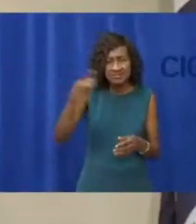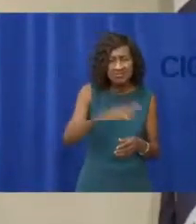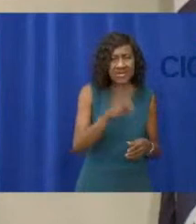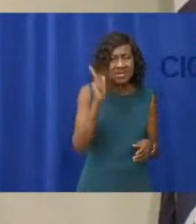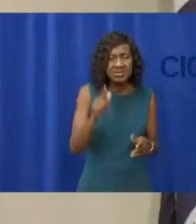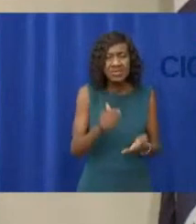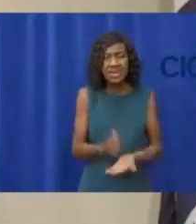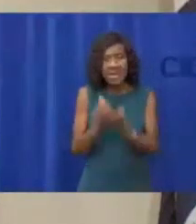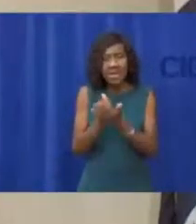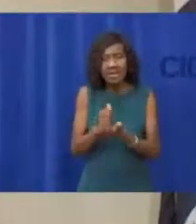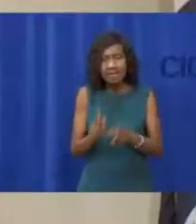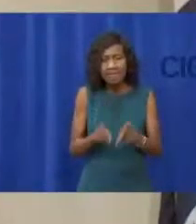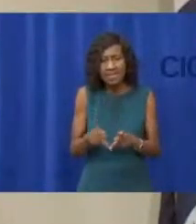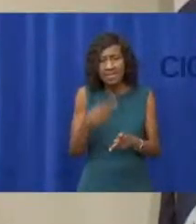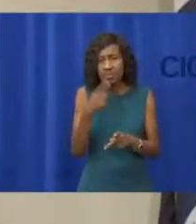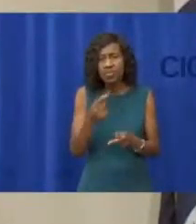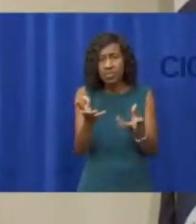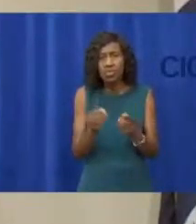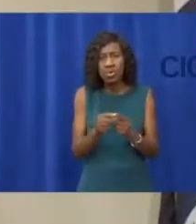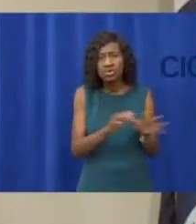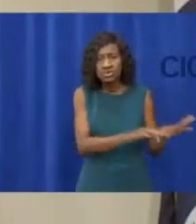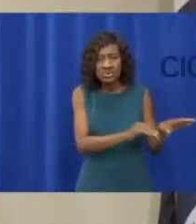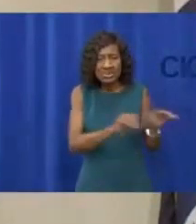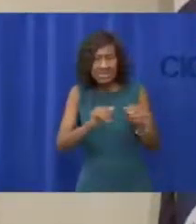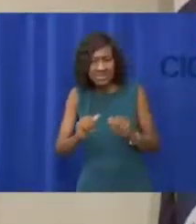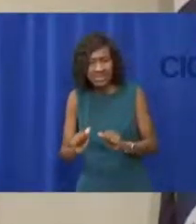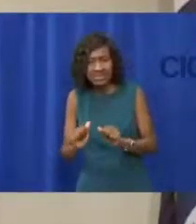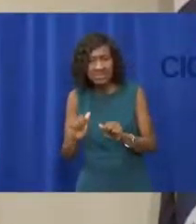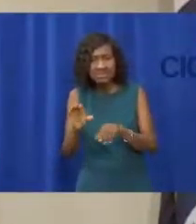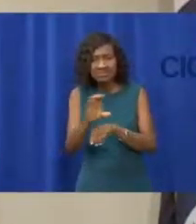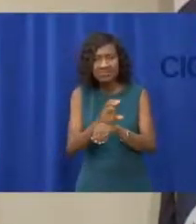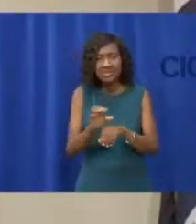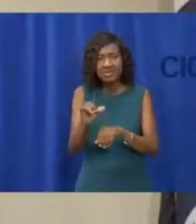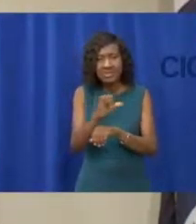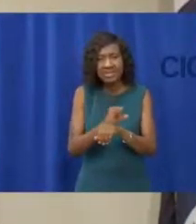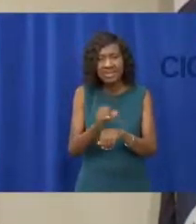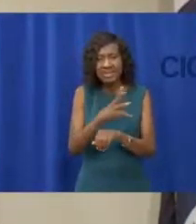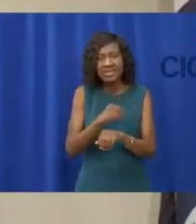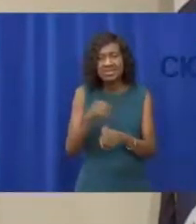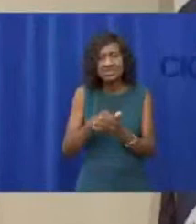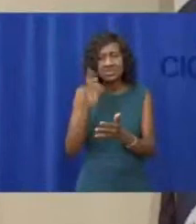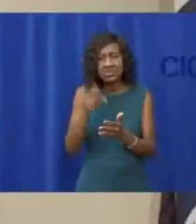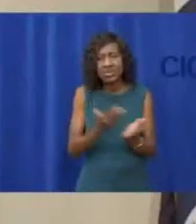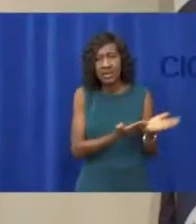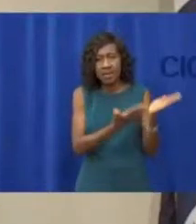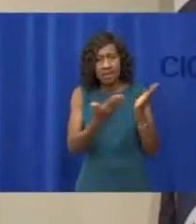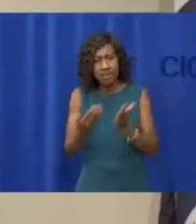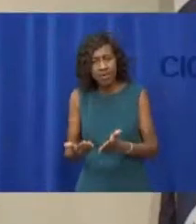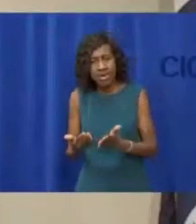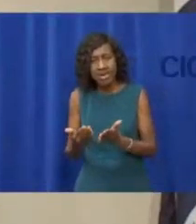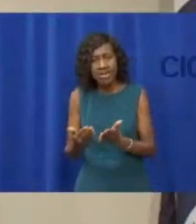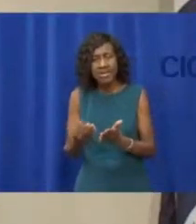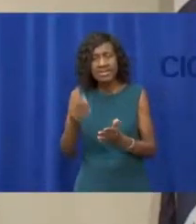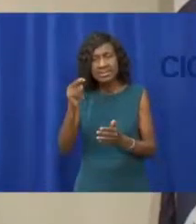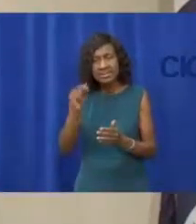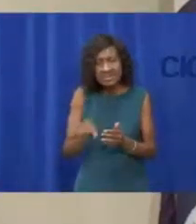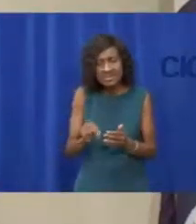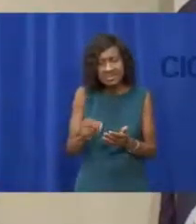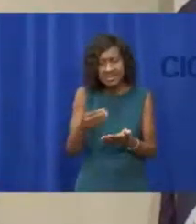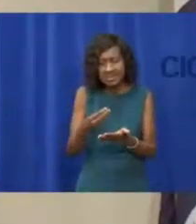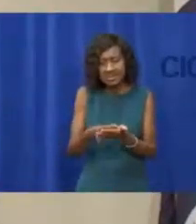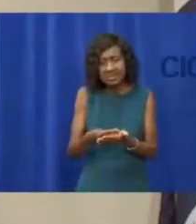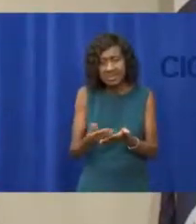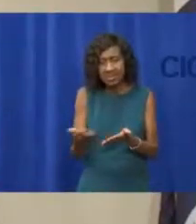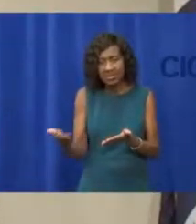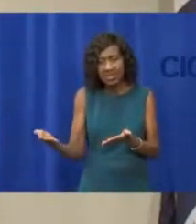it will bring in some much needed equipment. So just to say again, please do follow